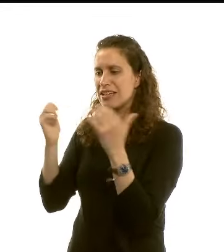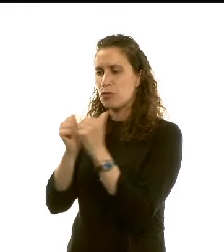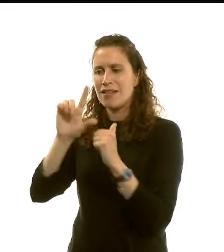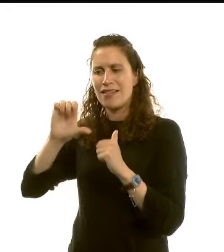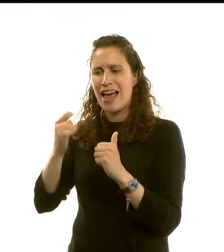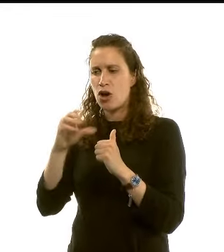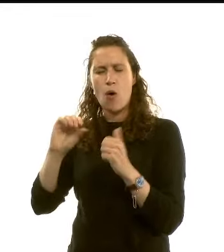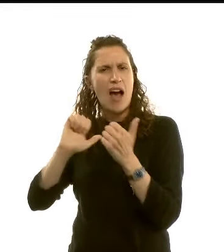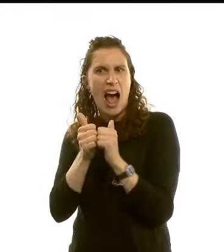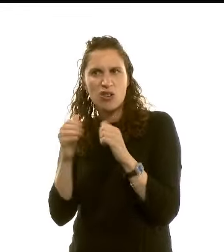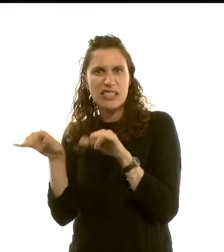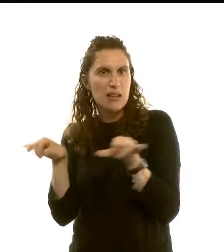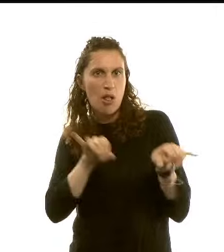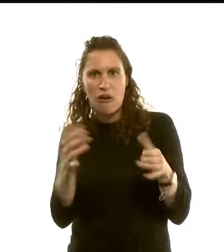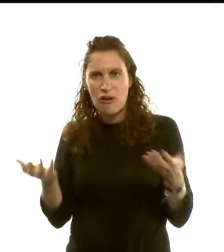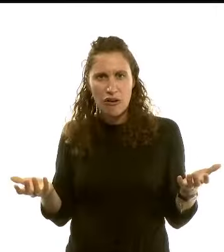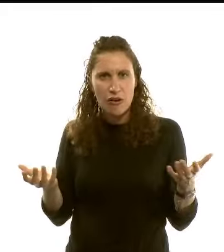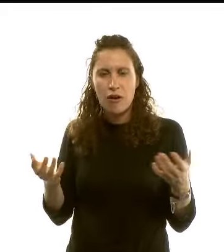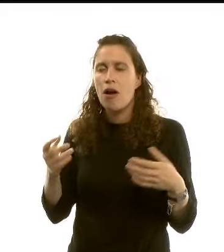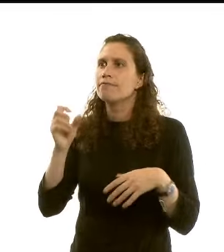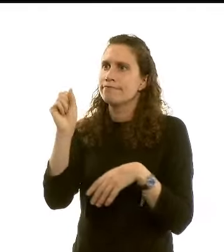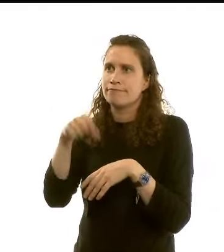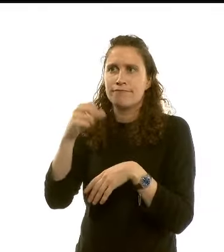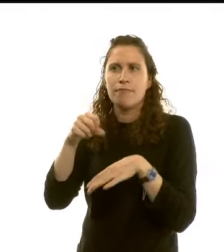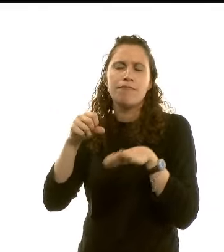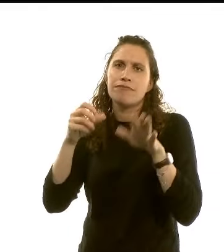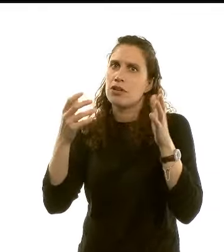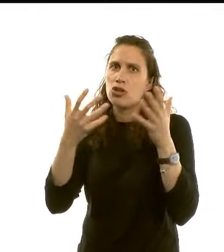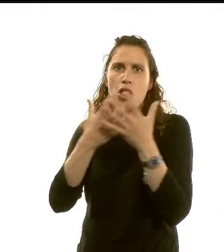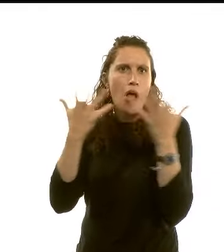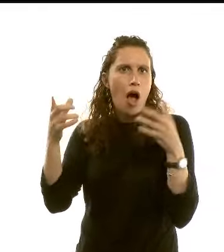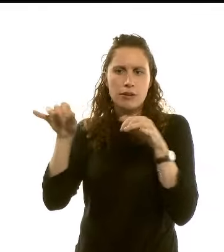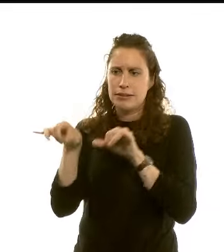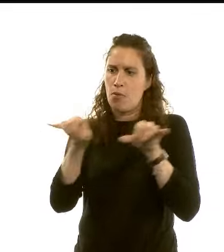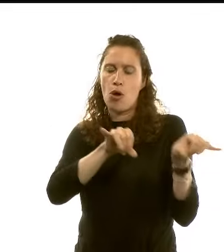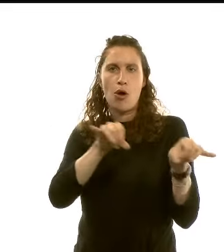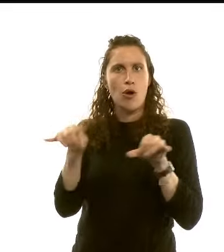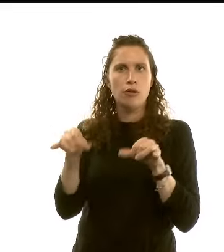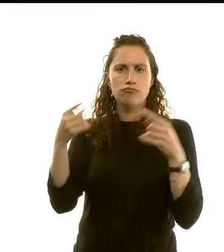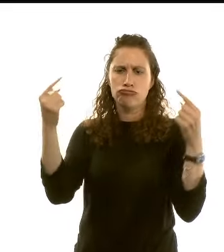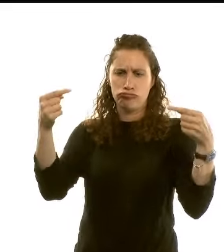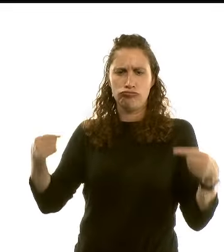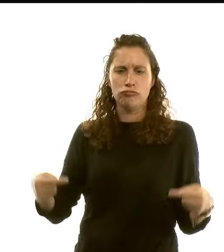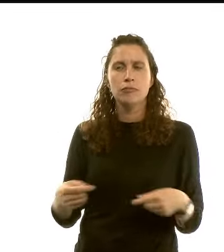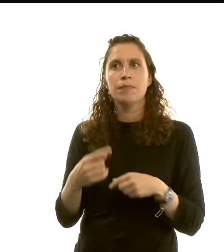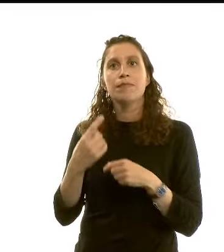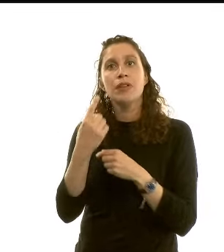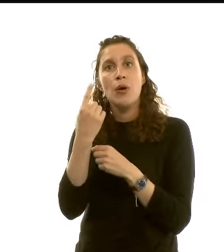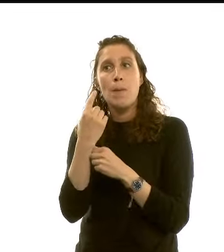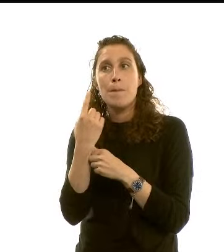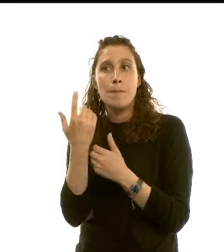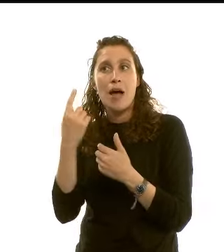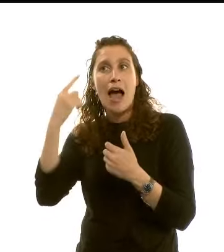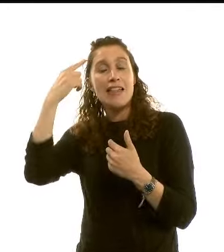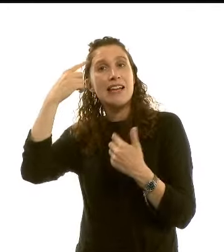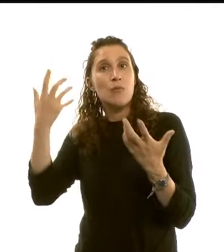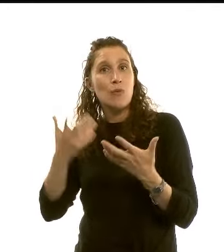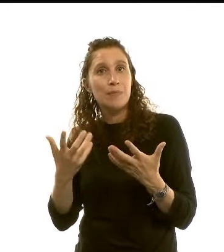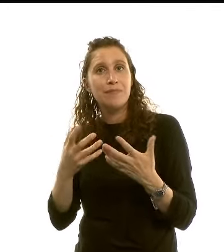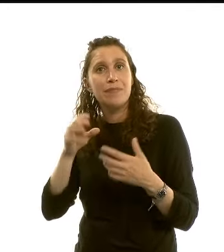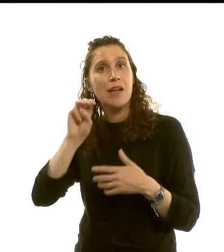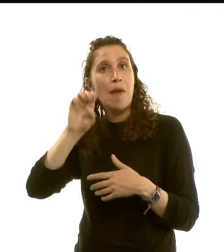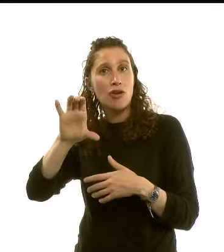there's so many similarities between like Lego bricks and Minecraft. And one of them I really want to mention is like what we in the